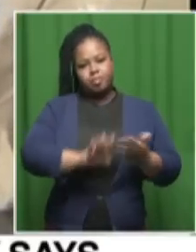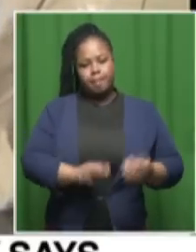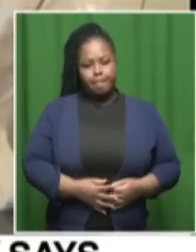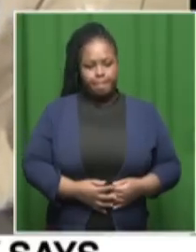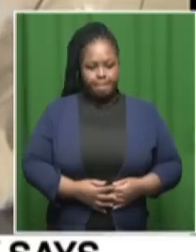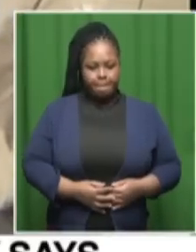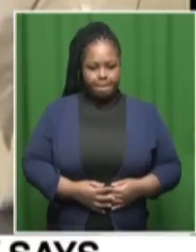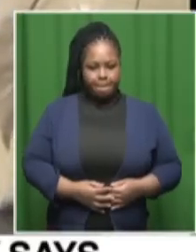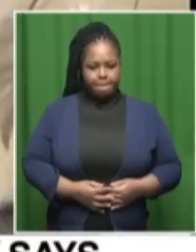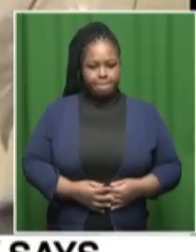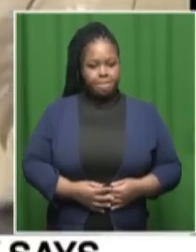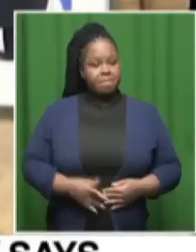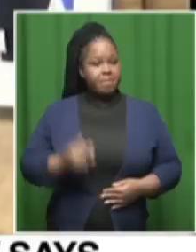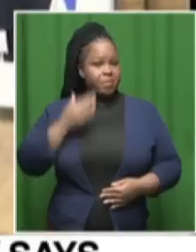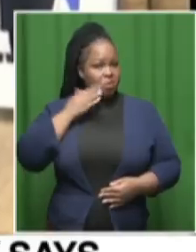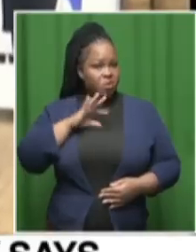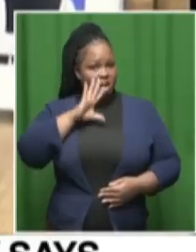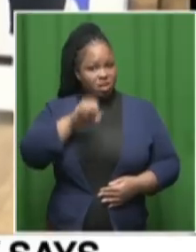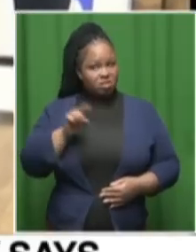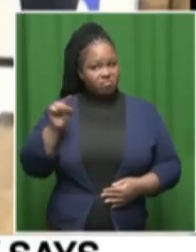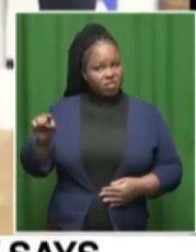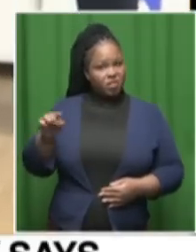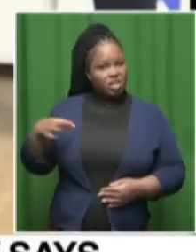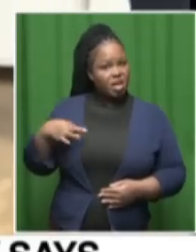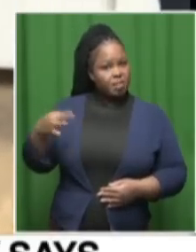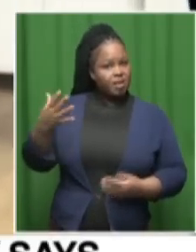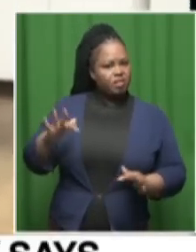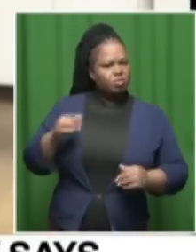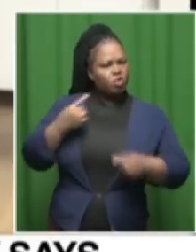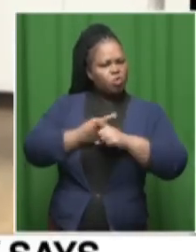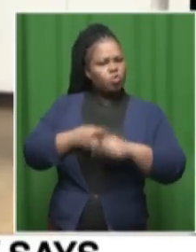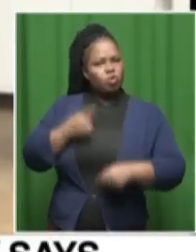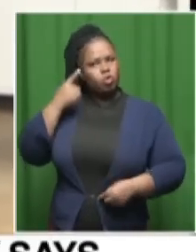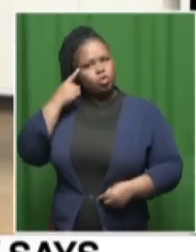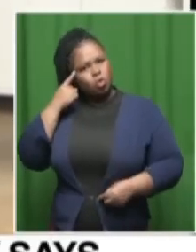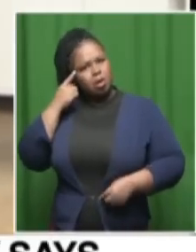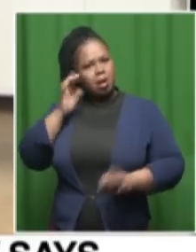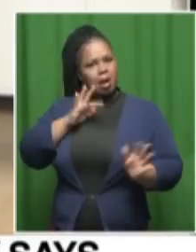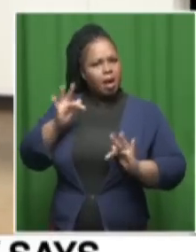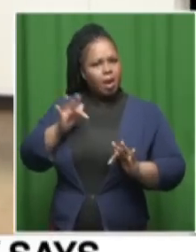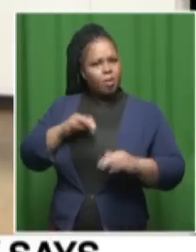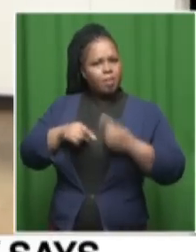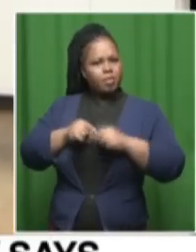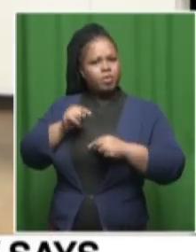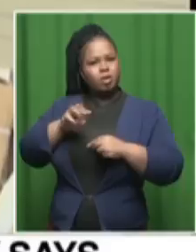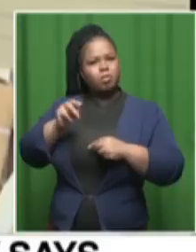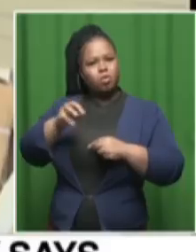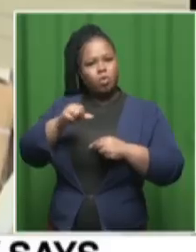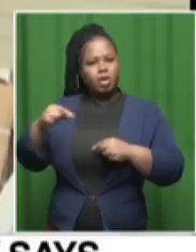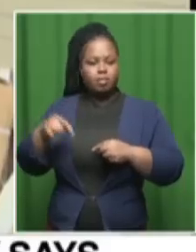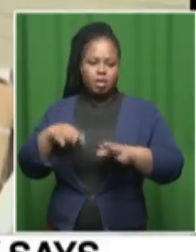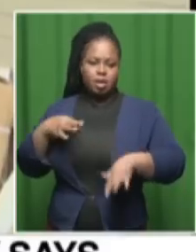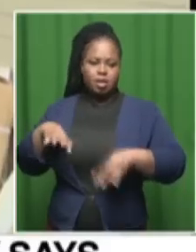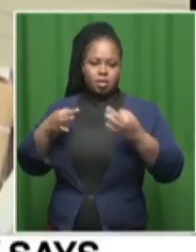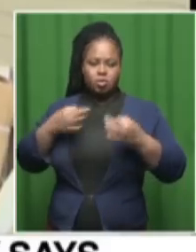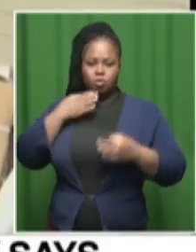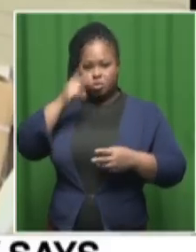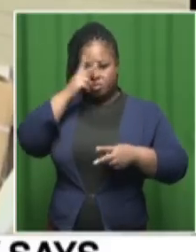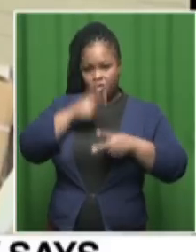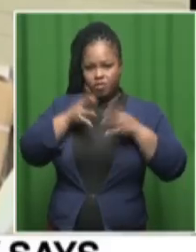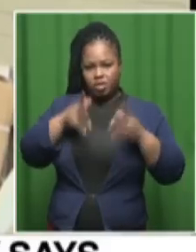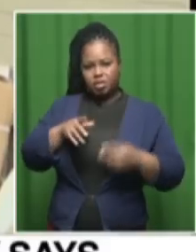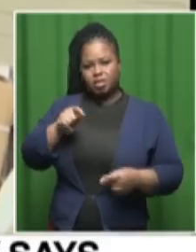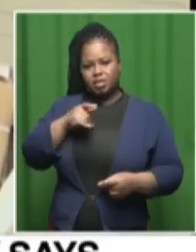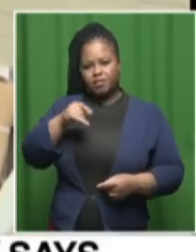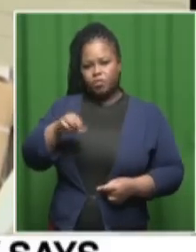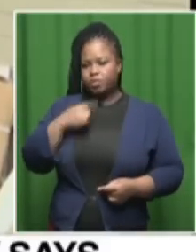Commission. When asked if this grouping had applied its mind with this approach to Mogoeng Mogoeng, analyst Professor Lesiba Tifo had